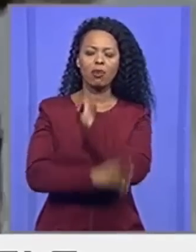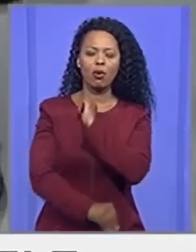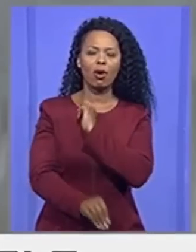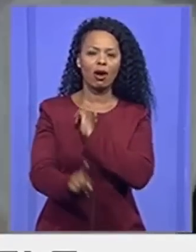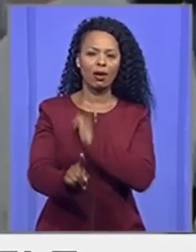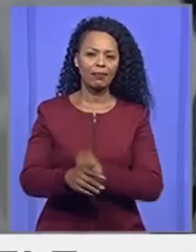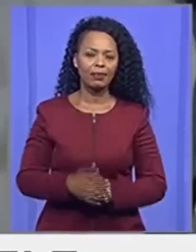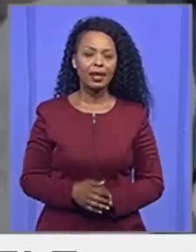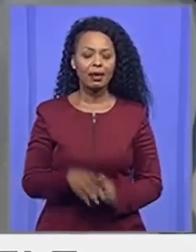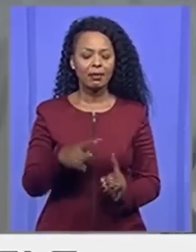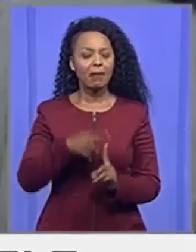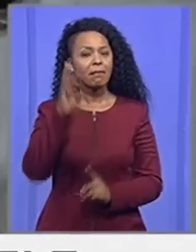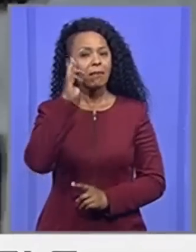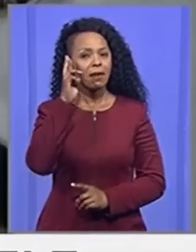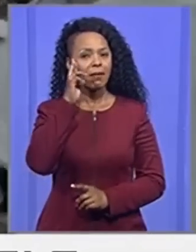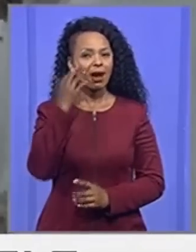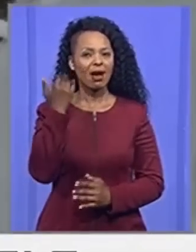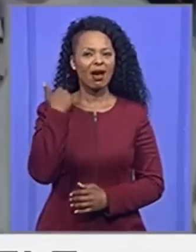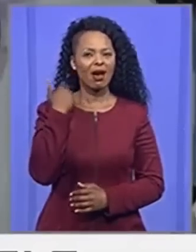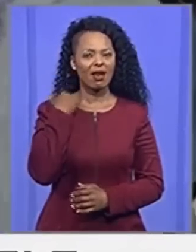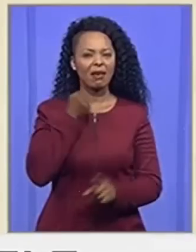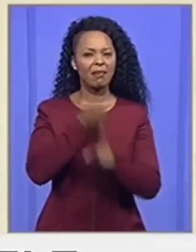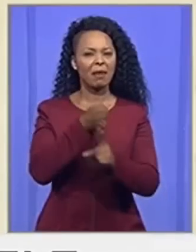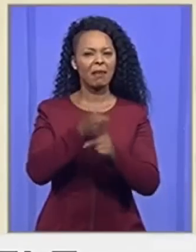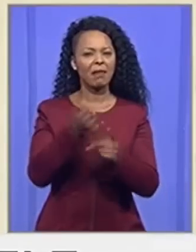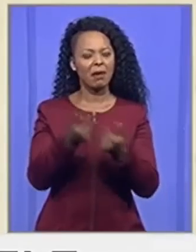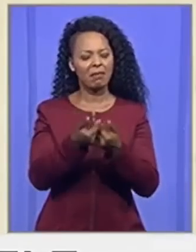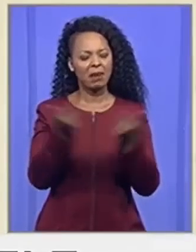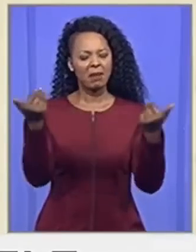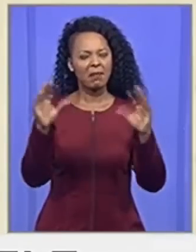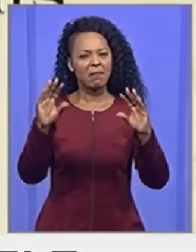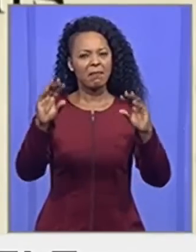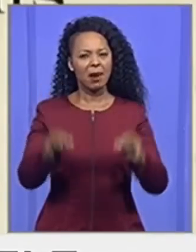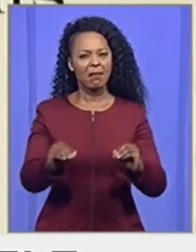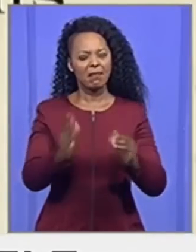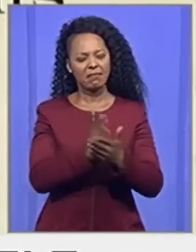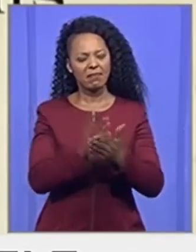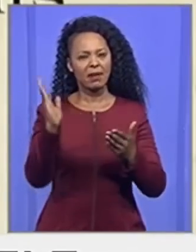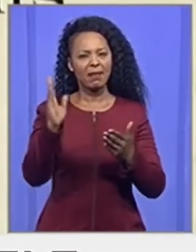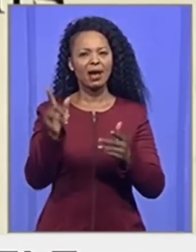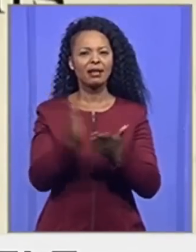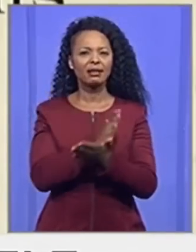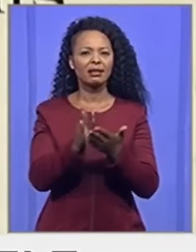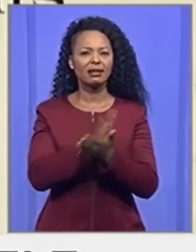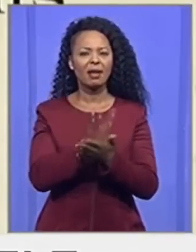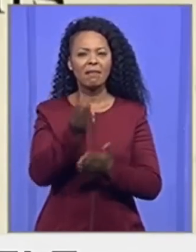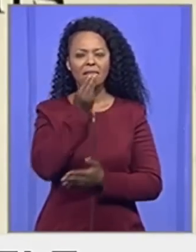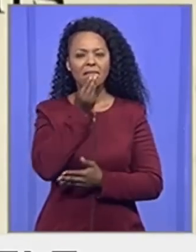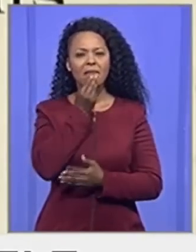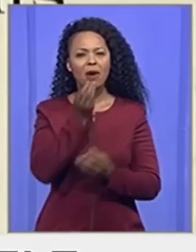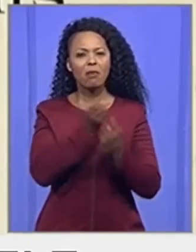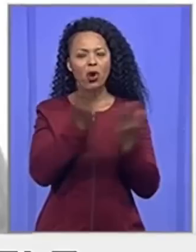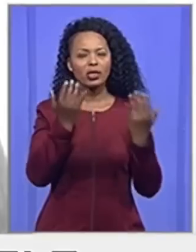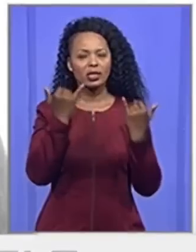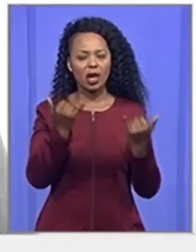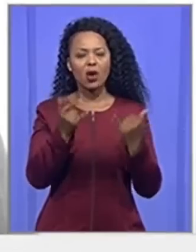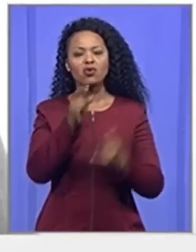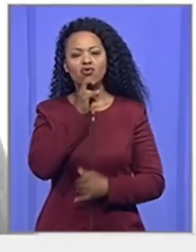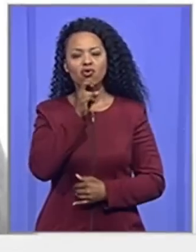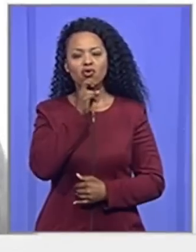gape ka go hlohleletša mmušo wa maloba wa apartheid go tloša lekgetho go tše dingwe tša dijo tšeo di atišwago go šomišwa ke setšhaba. We're